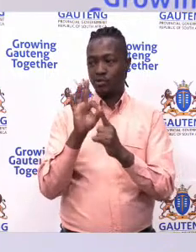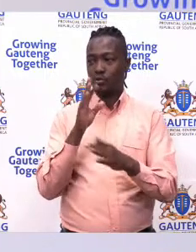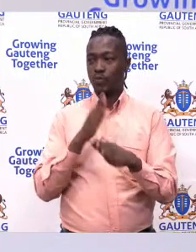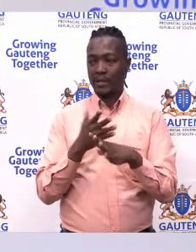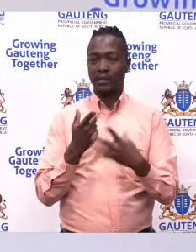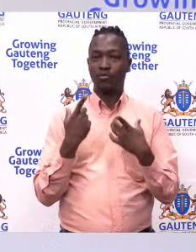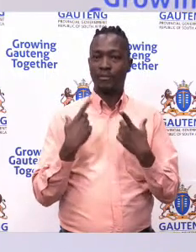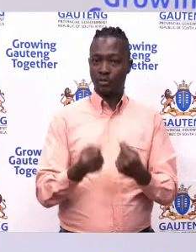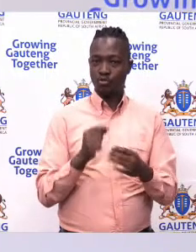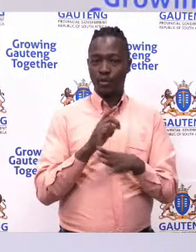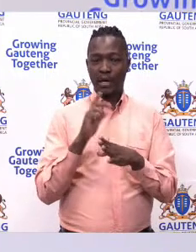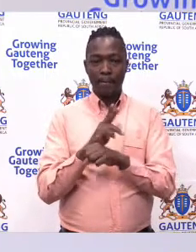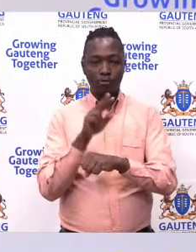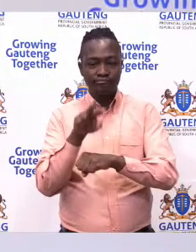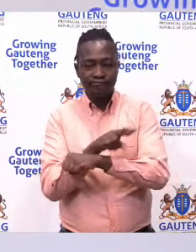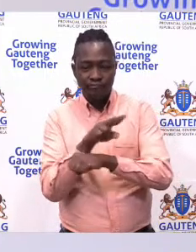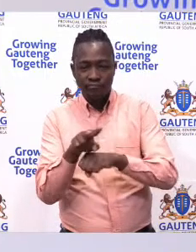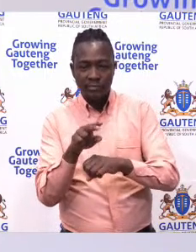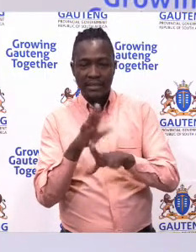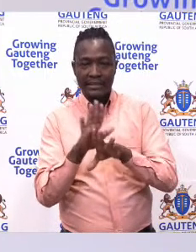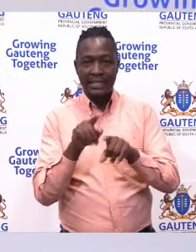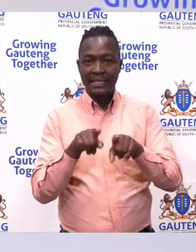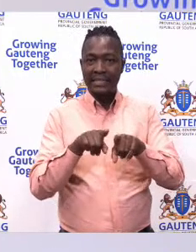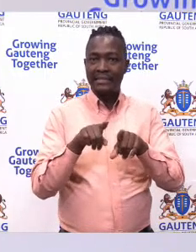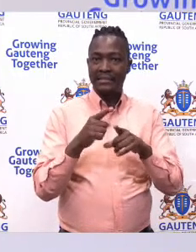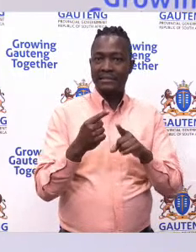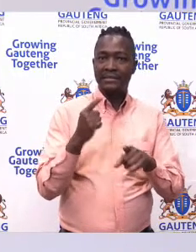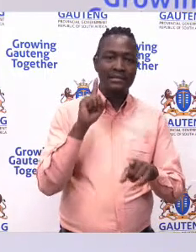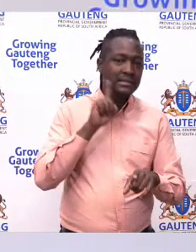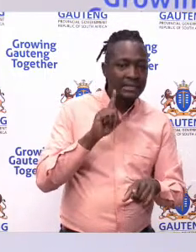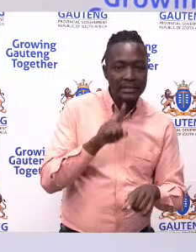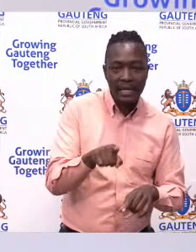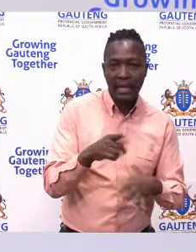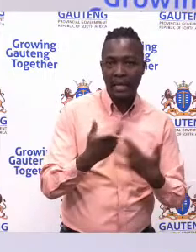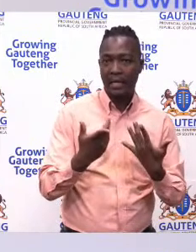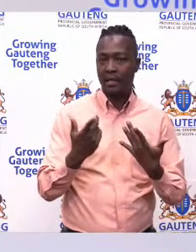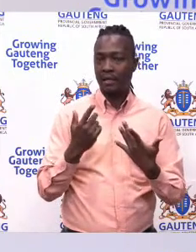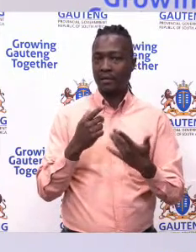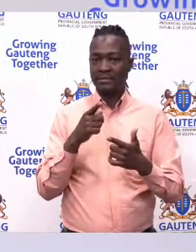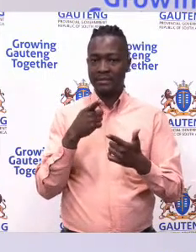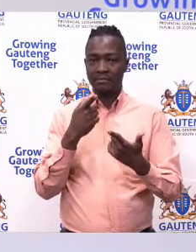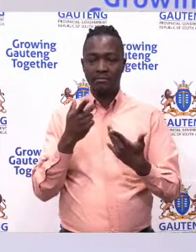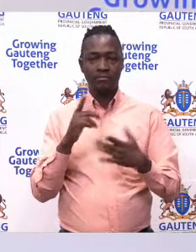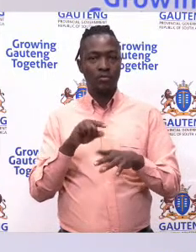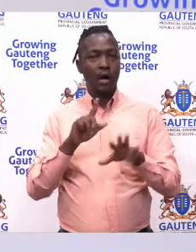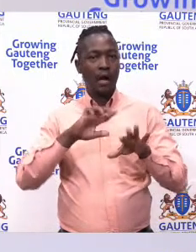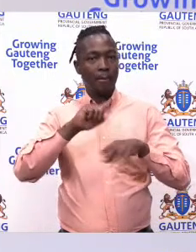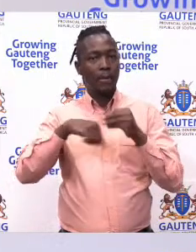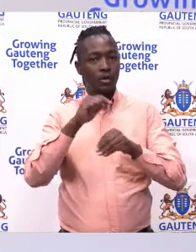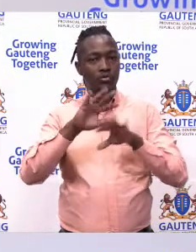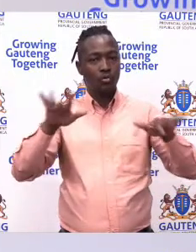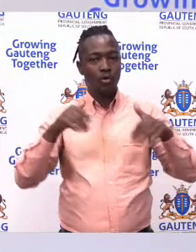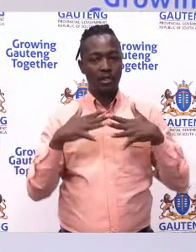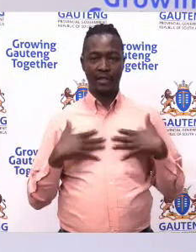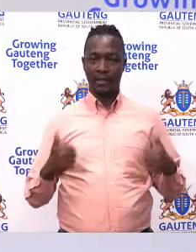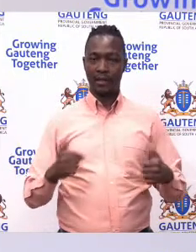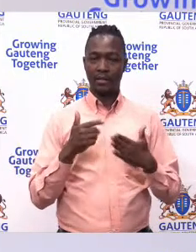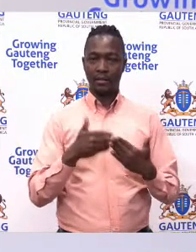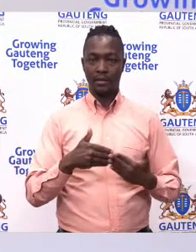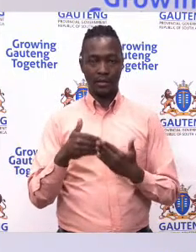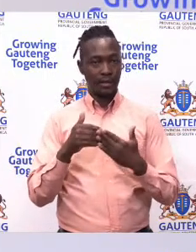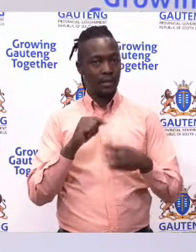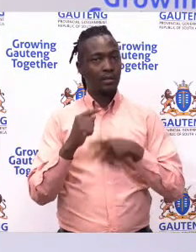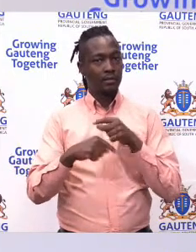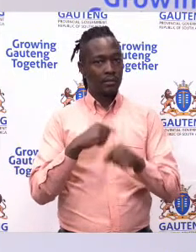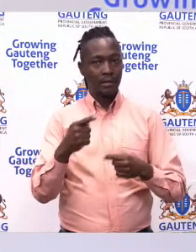in terms of screening, in terms of testing, in terms of all the health care actual screening that I spoke about,